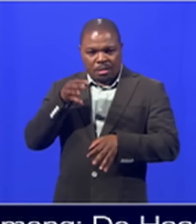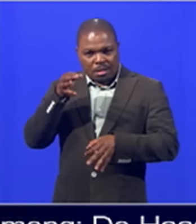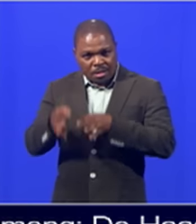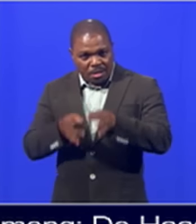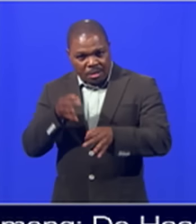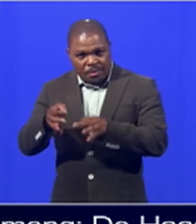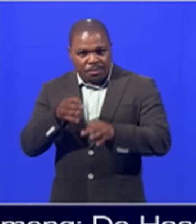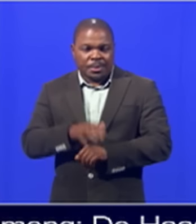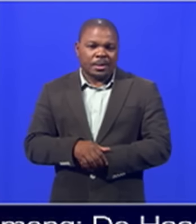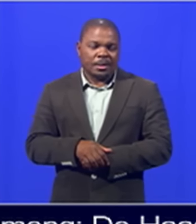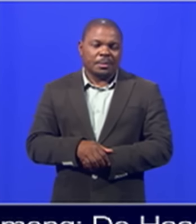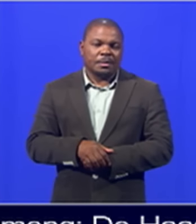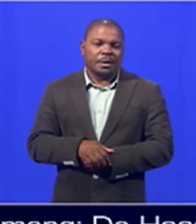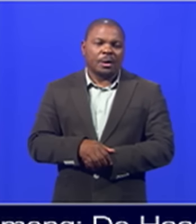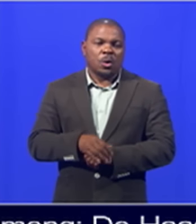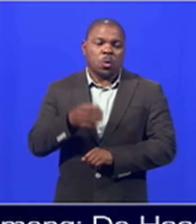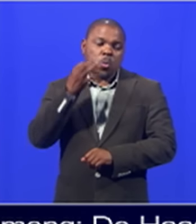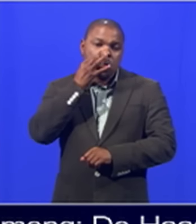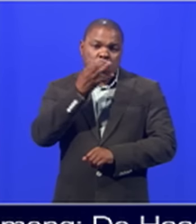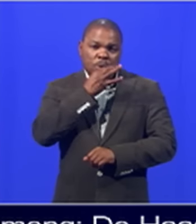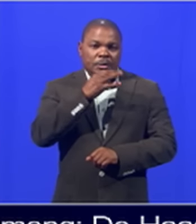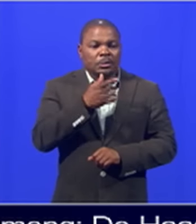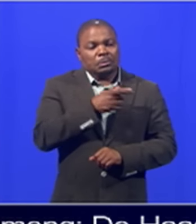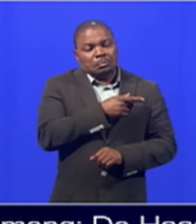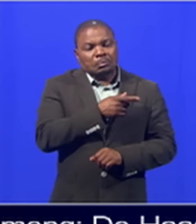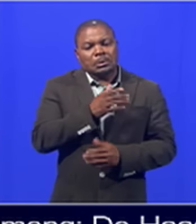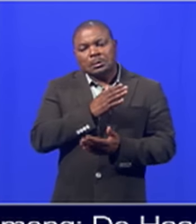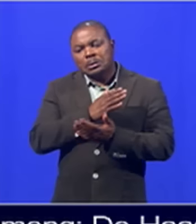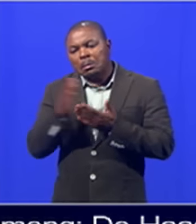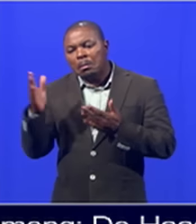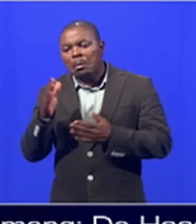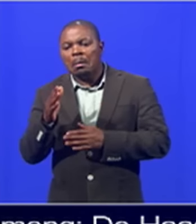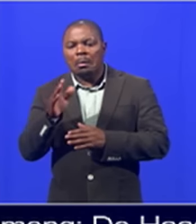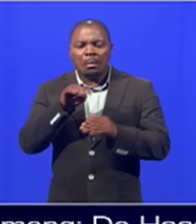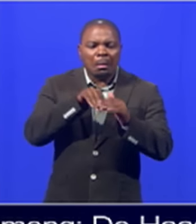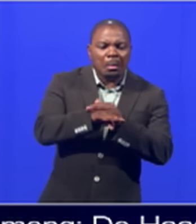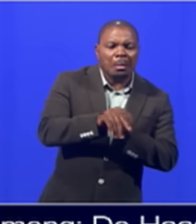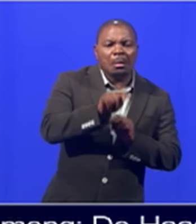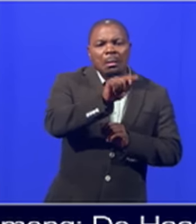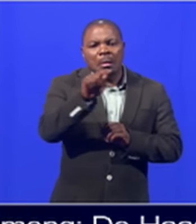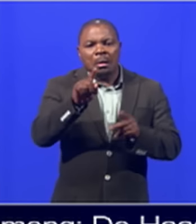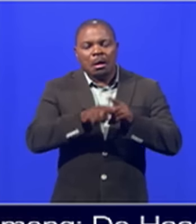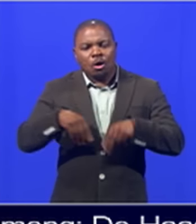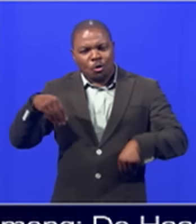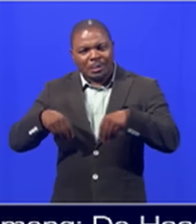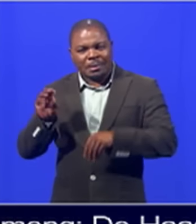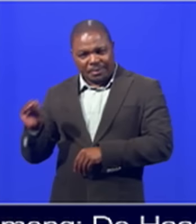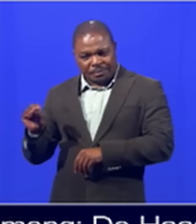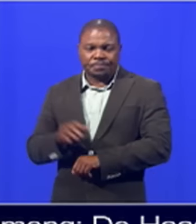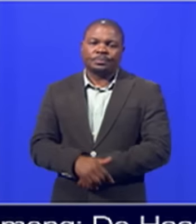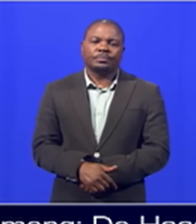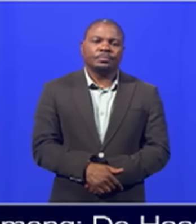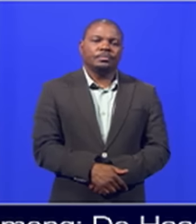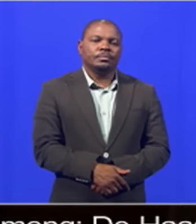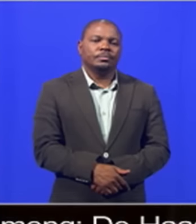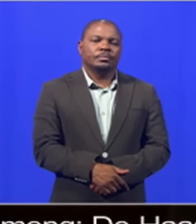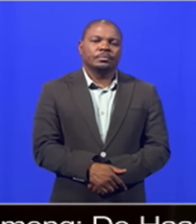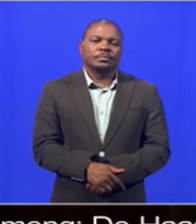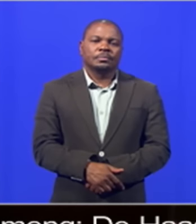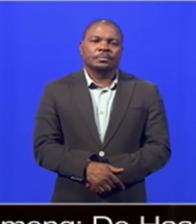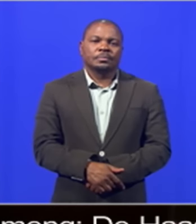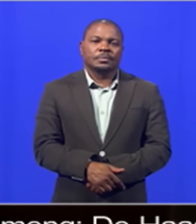ditatofatsong tse mo go tsona a tlhalosang fa go tsena bokhukhuntswane mo maphateng a tiriso le bonwenwe.